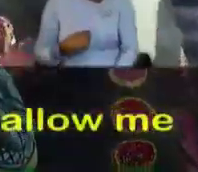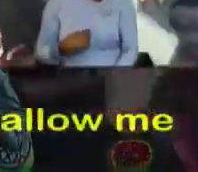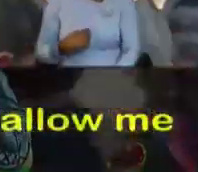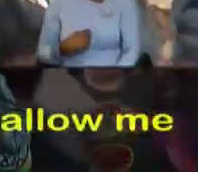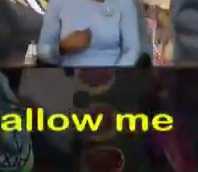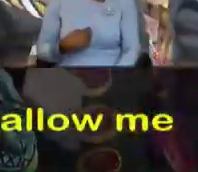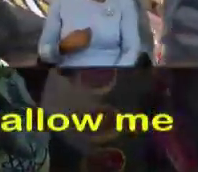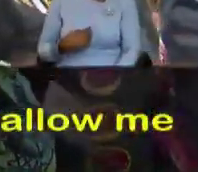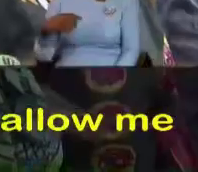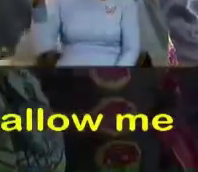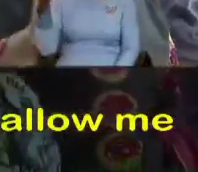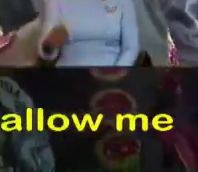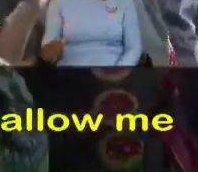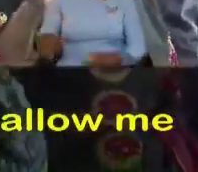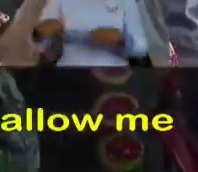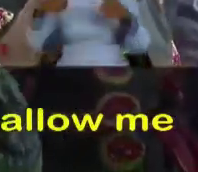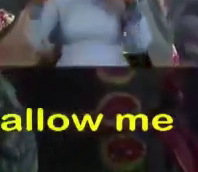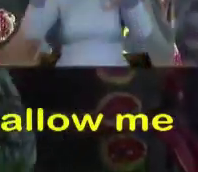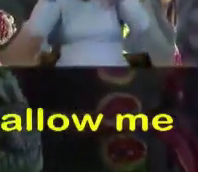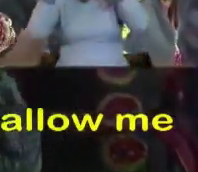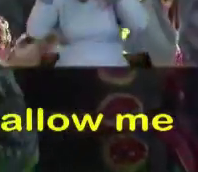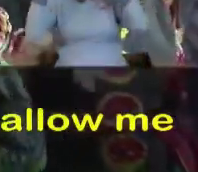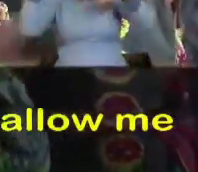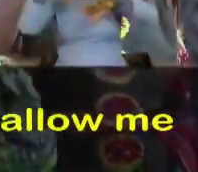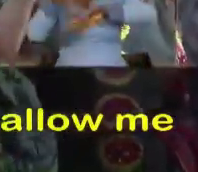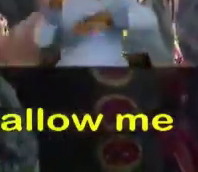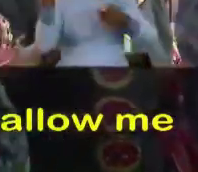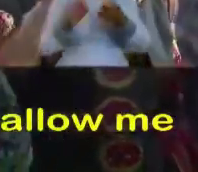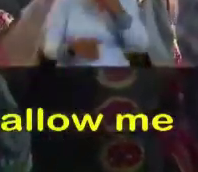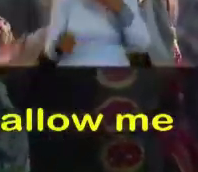Your voice is not loud enough. Oh, we o lo soke to.